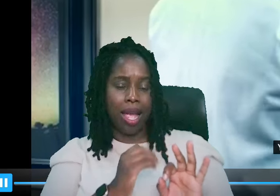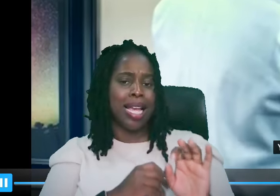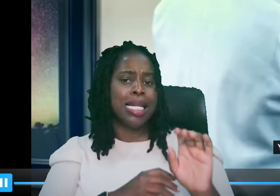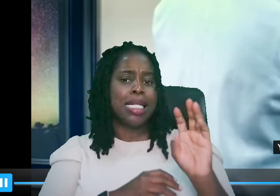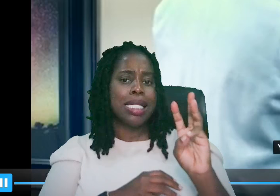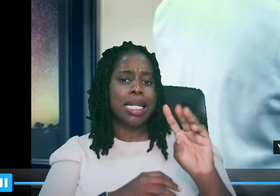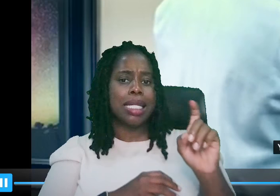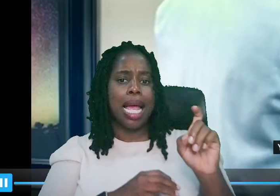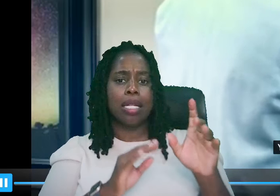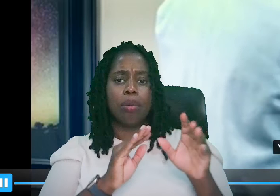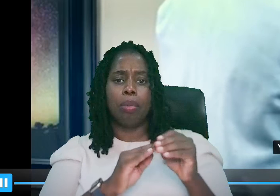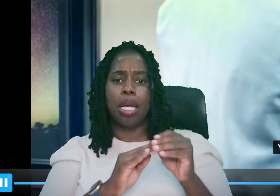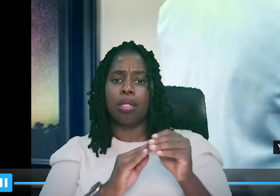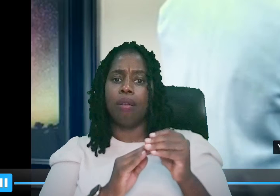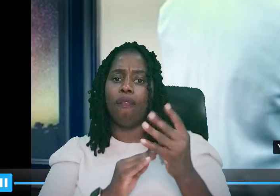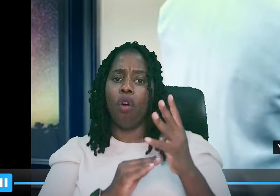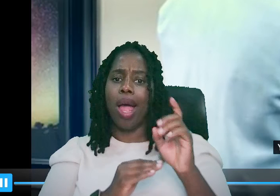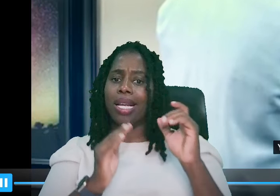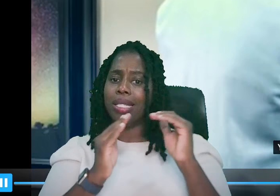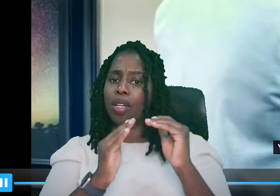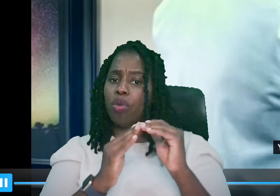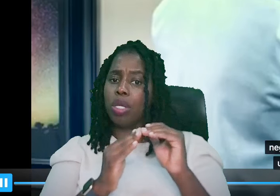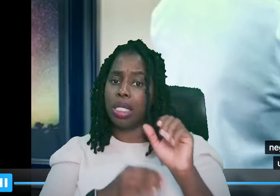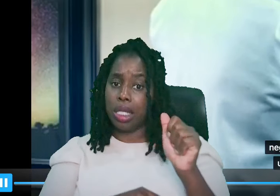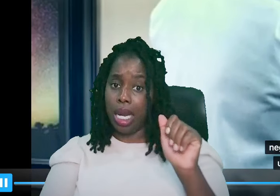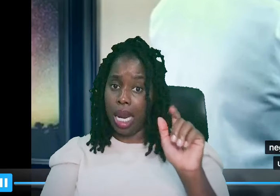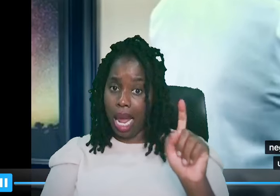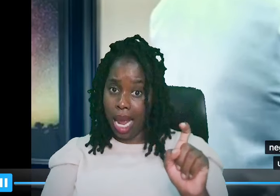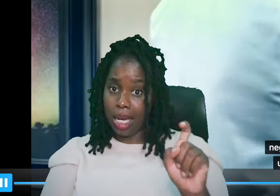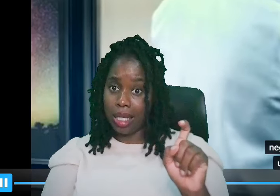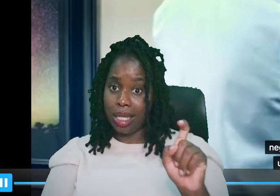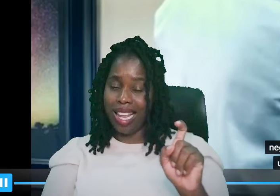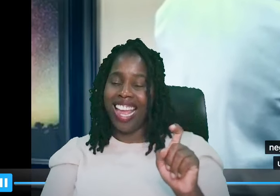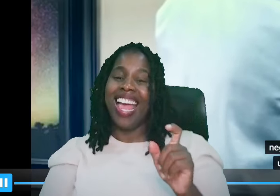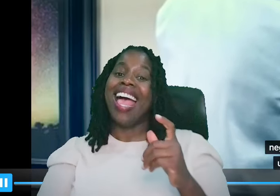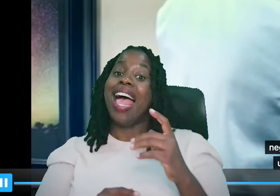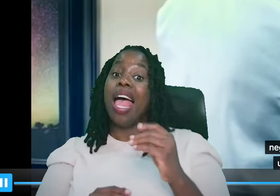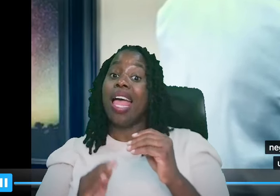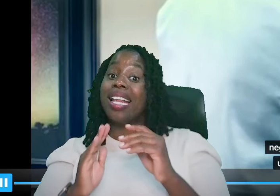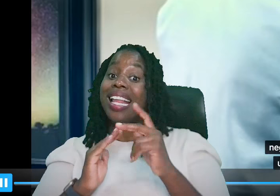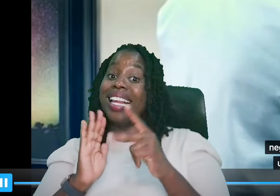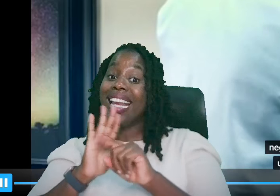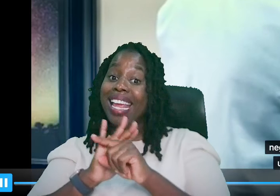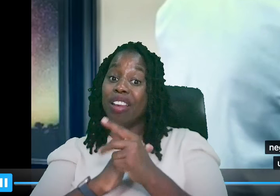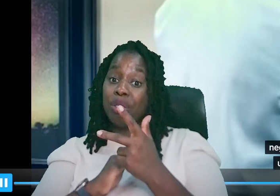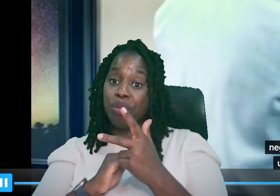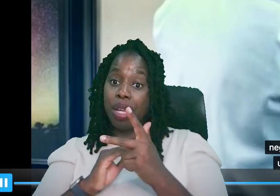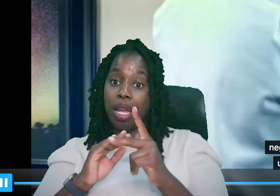plus 4x gives us 10x. And negative 3 plus negative 7 gives us negative 10.